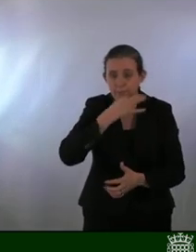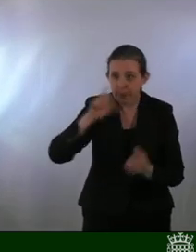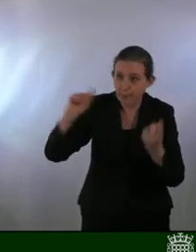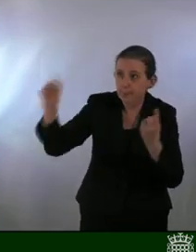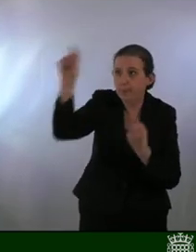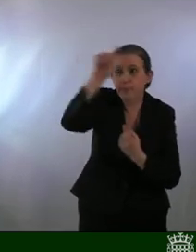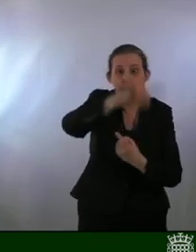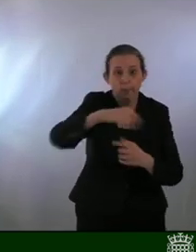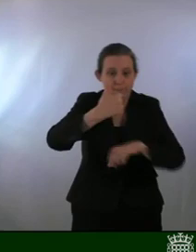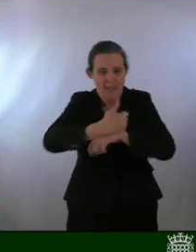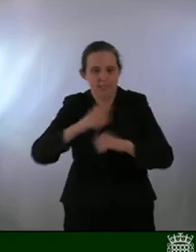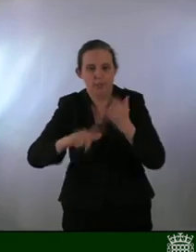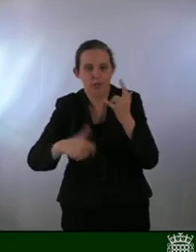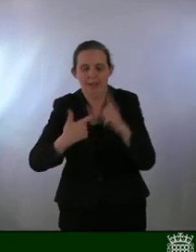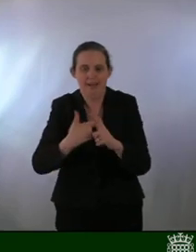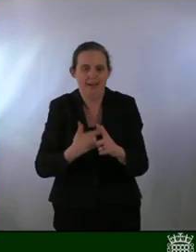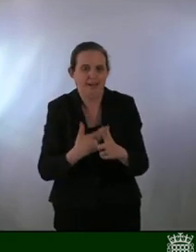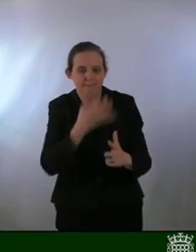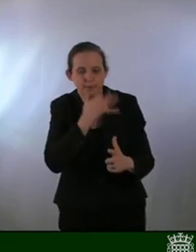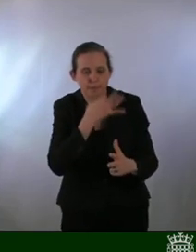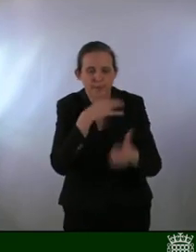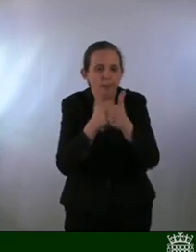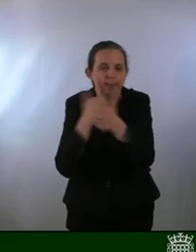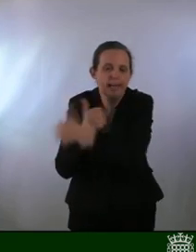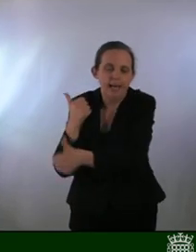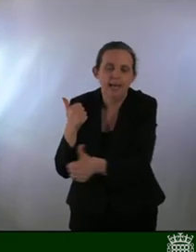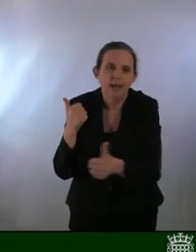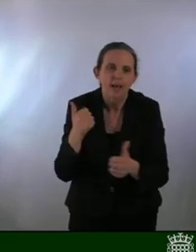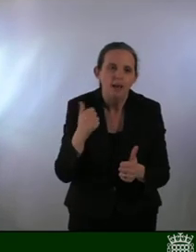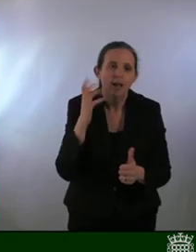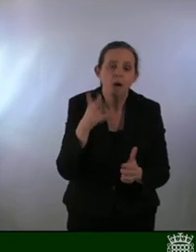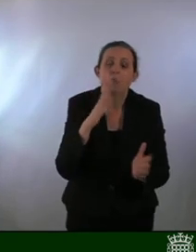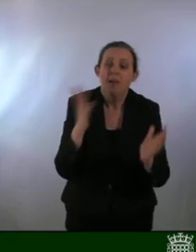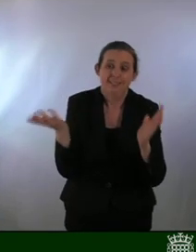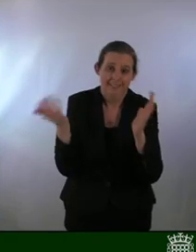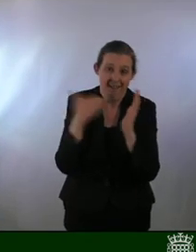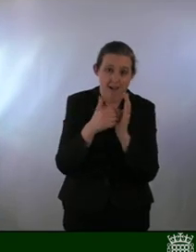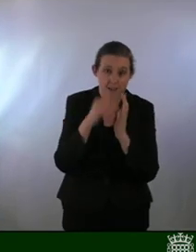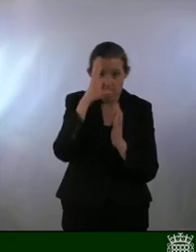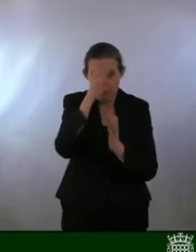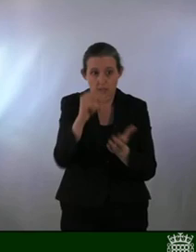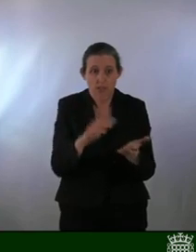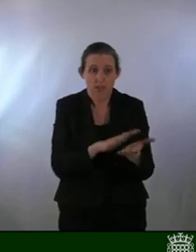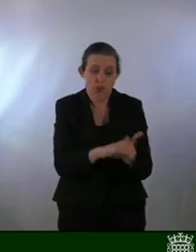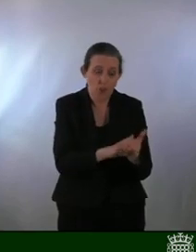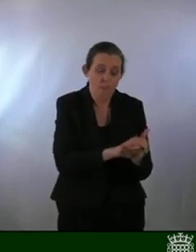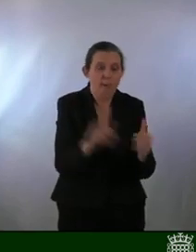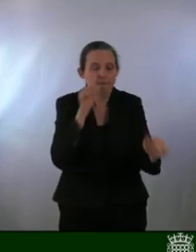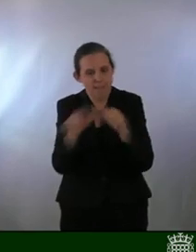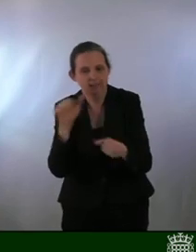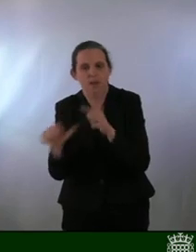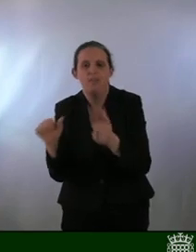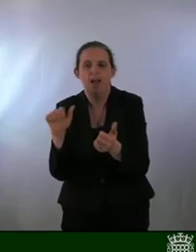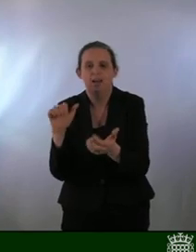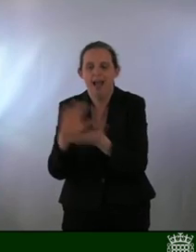the UK. And I would add that soap is better than hand